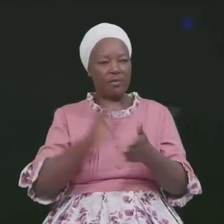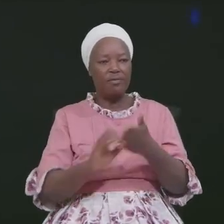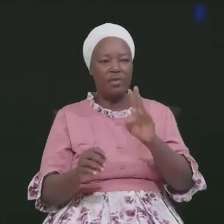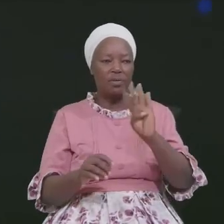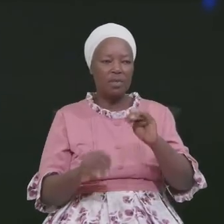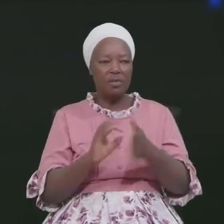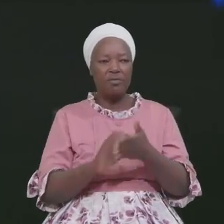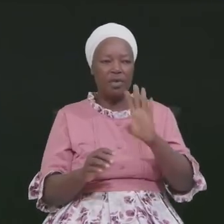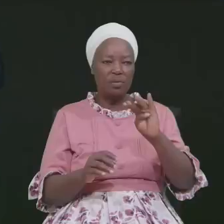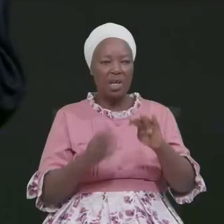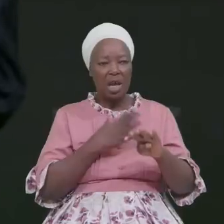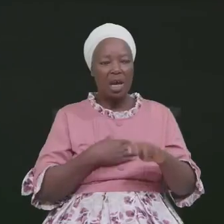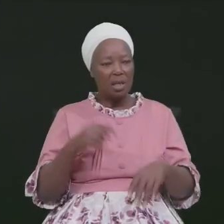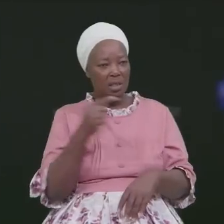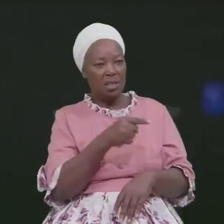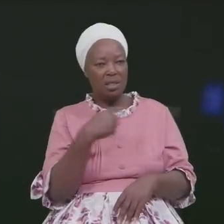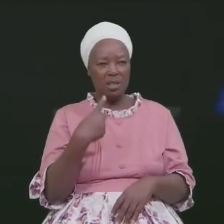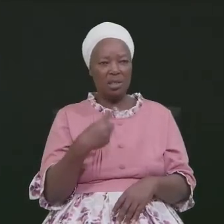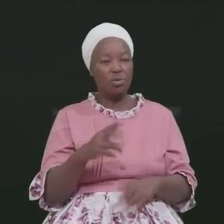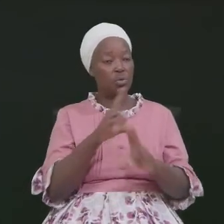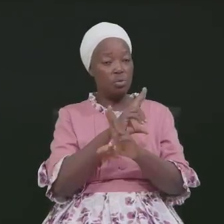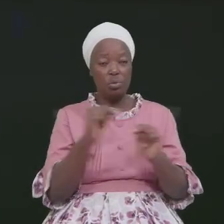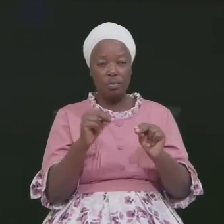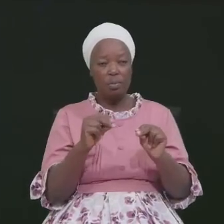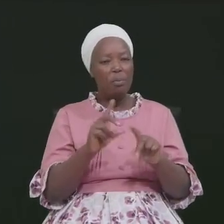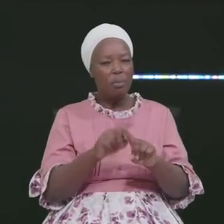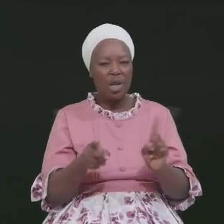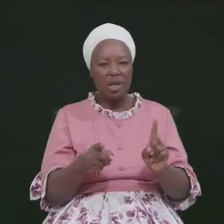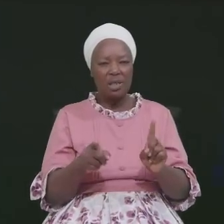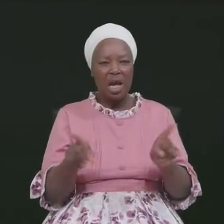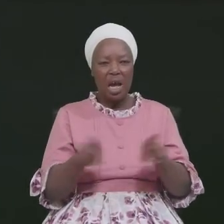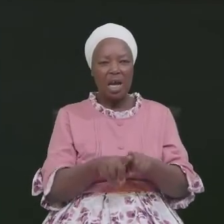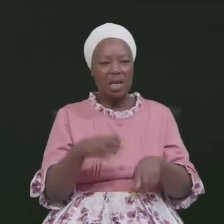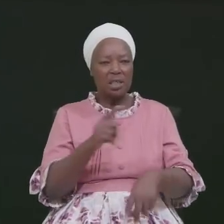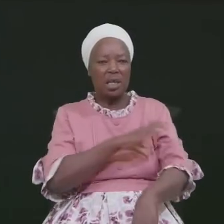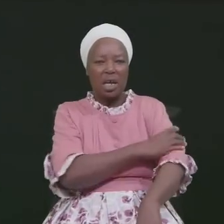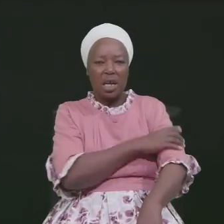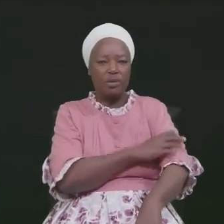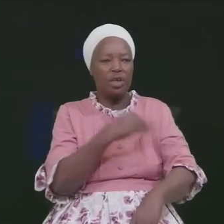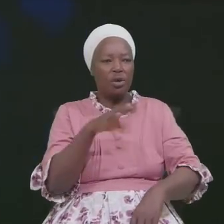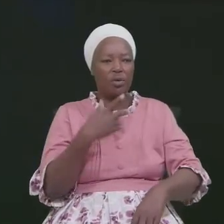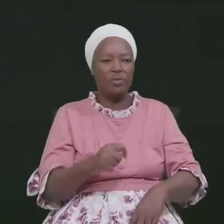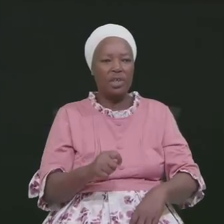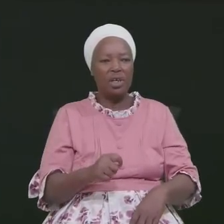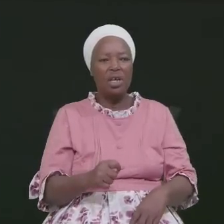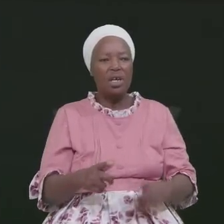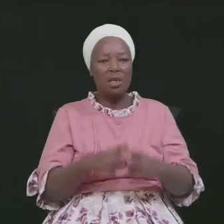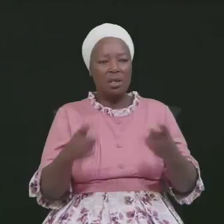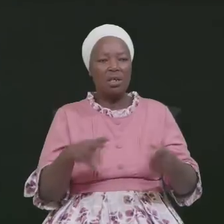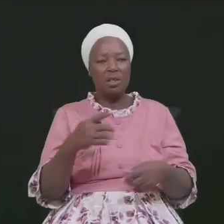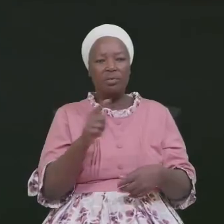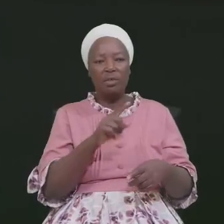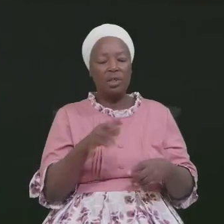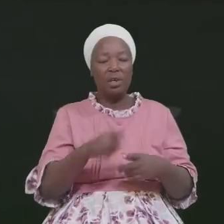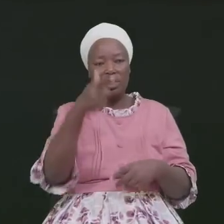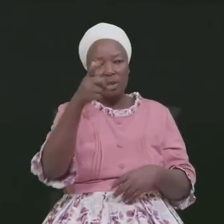14, and he said, nay, but as the captain of the host of the Lord, am